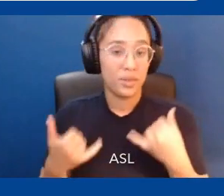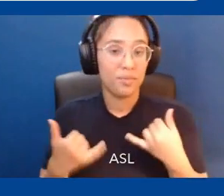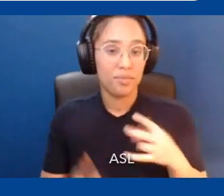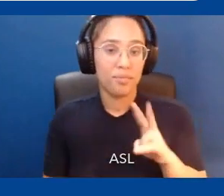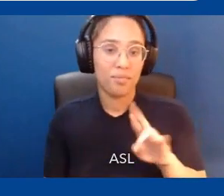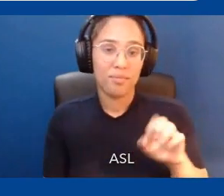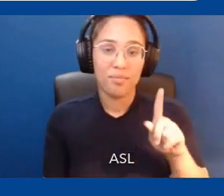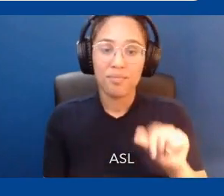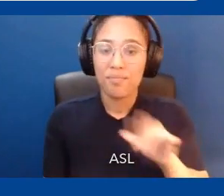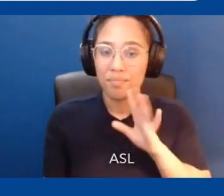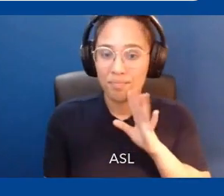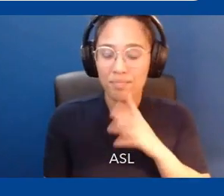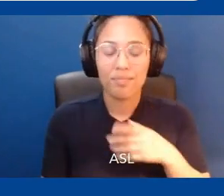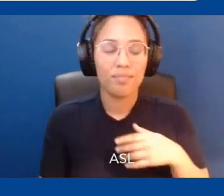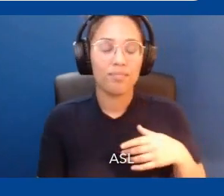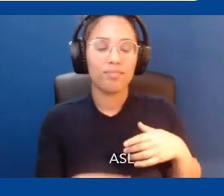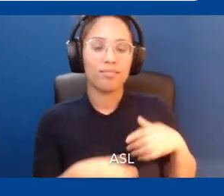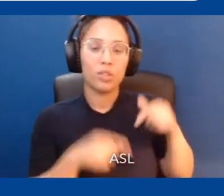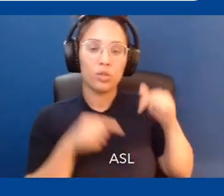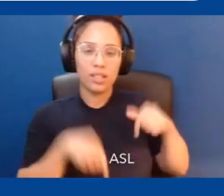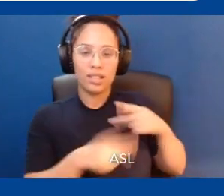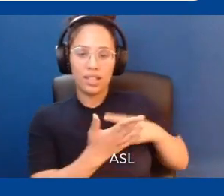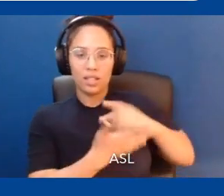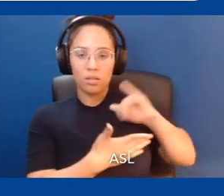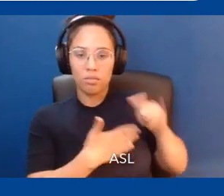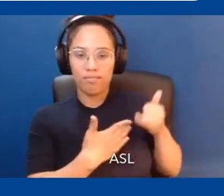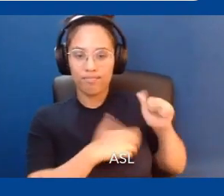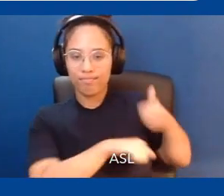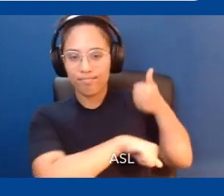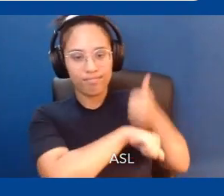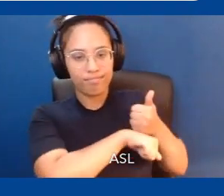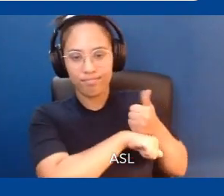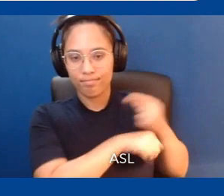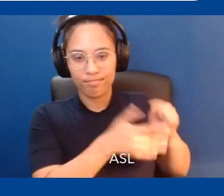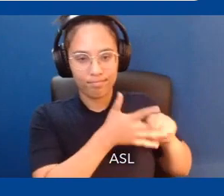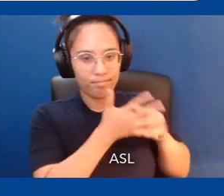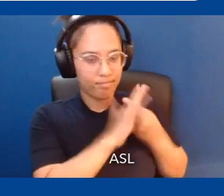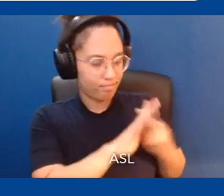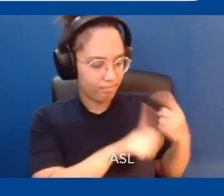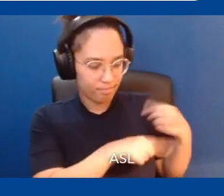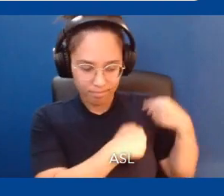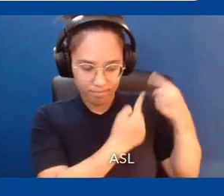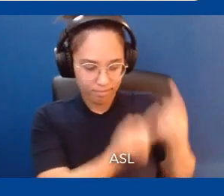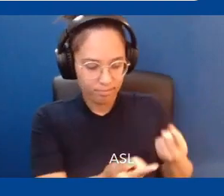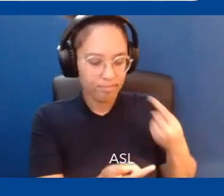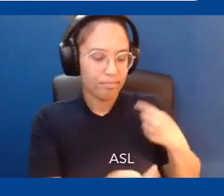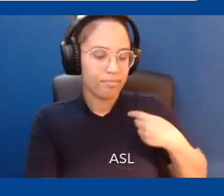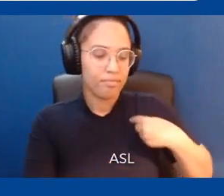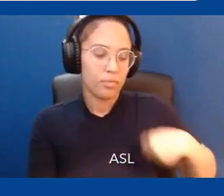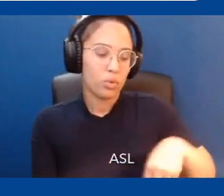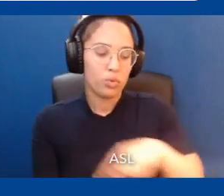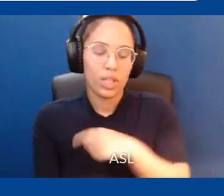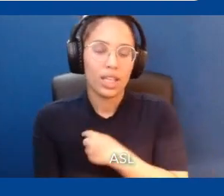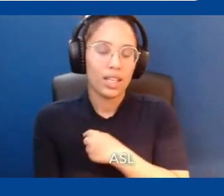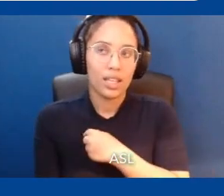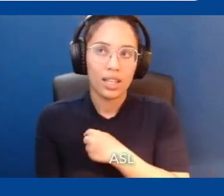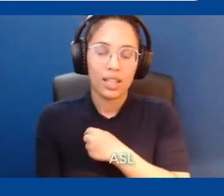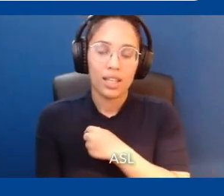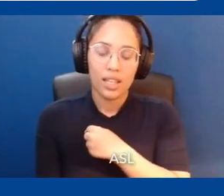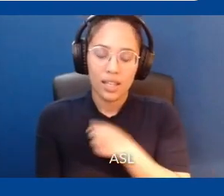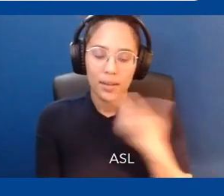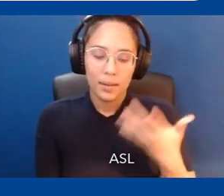onset of this project, we have been working with our with